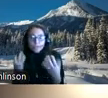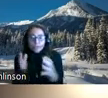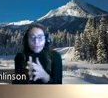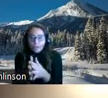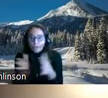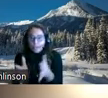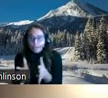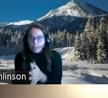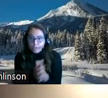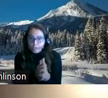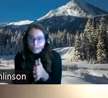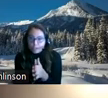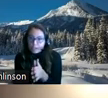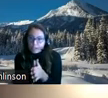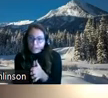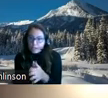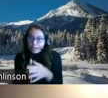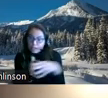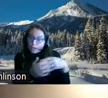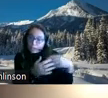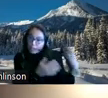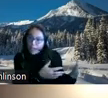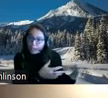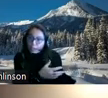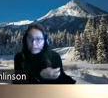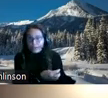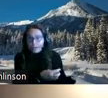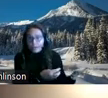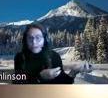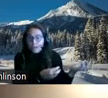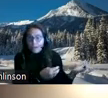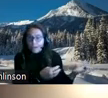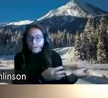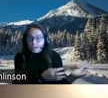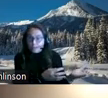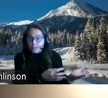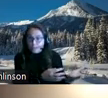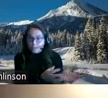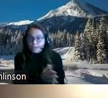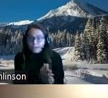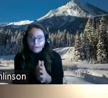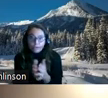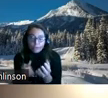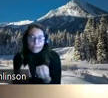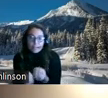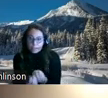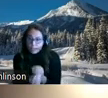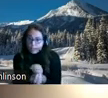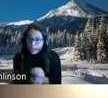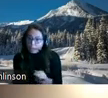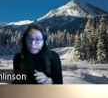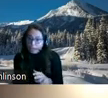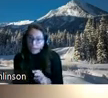to go into those bargaining sessions and then talk about that with other union members. So I don't know if that's